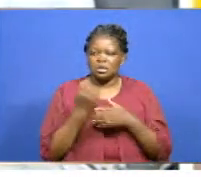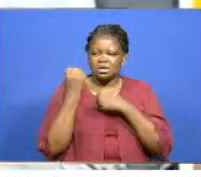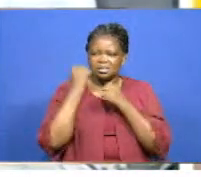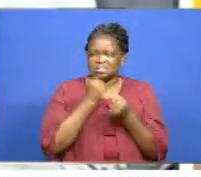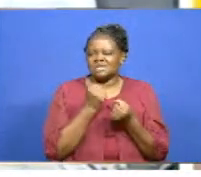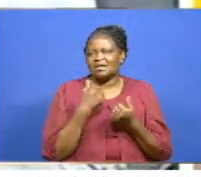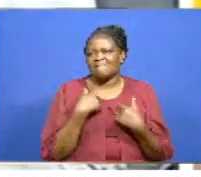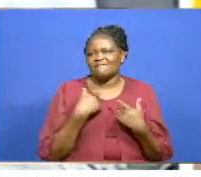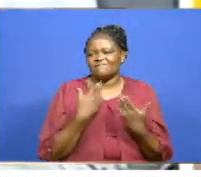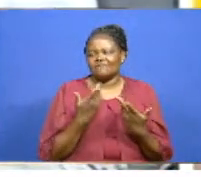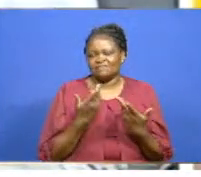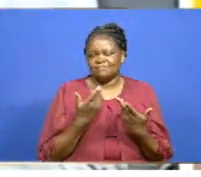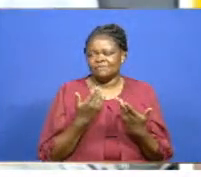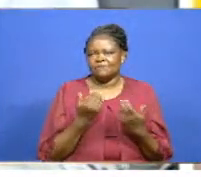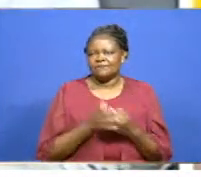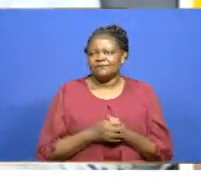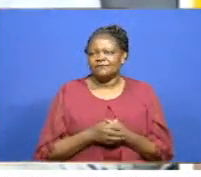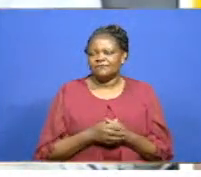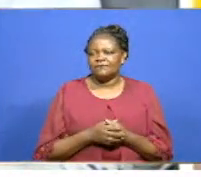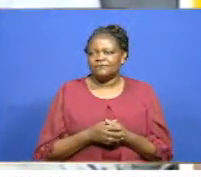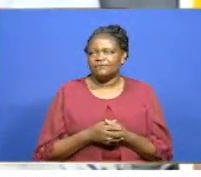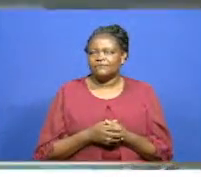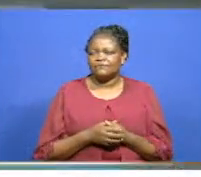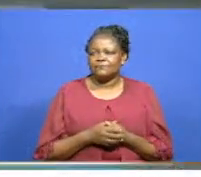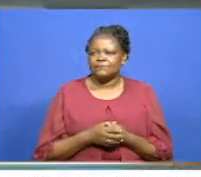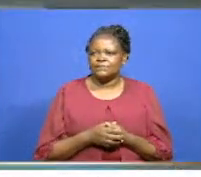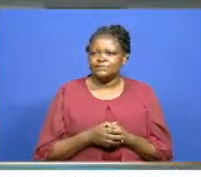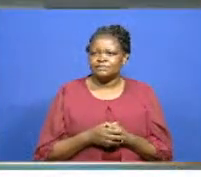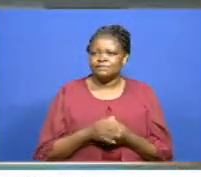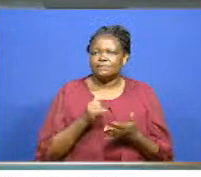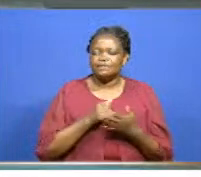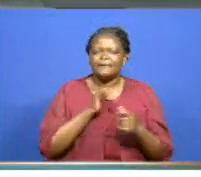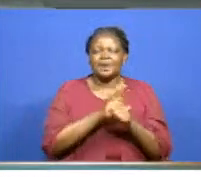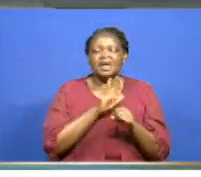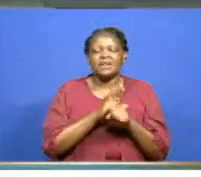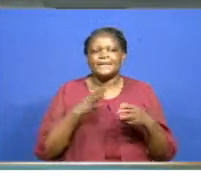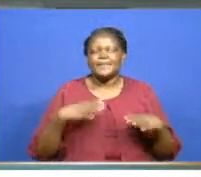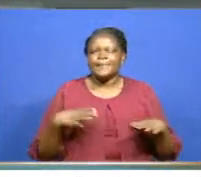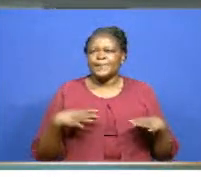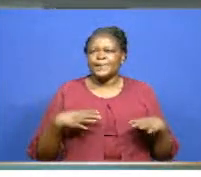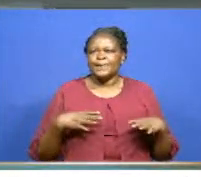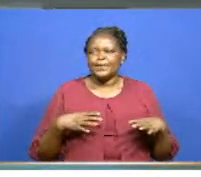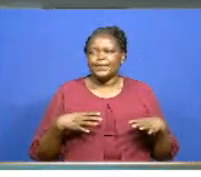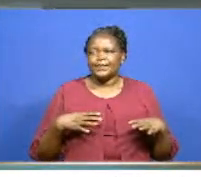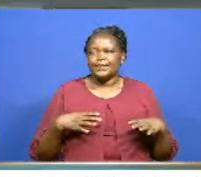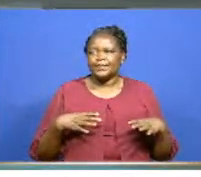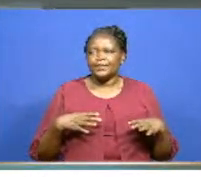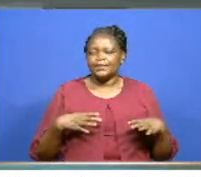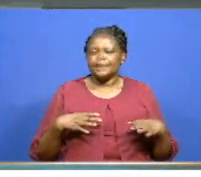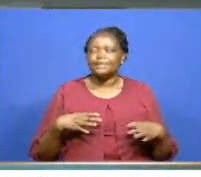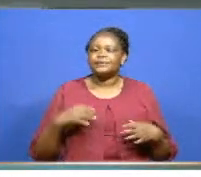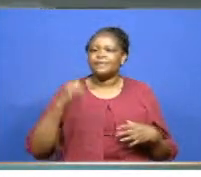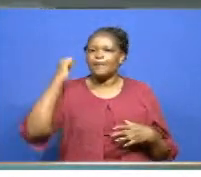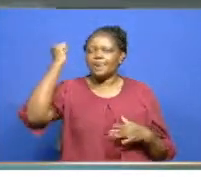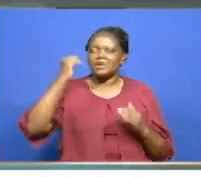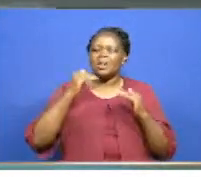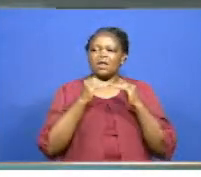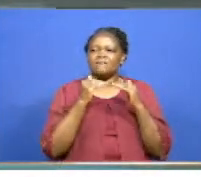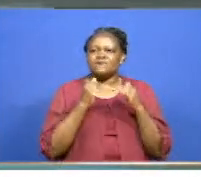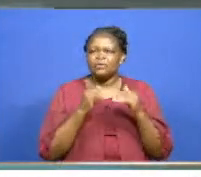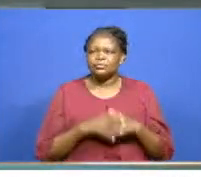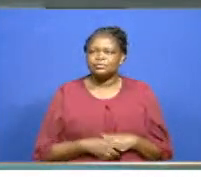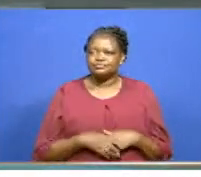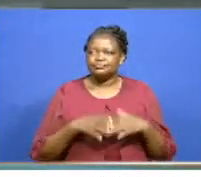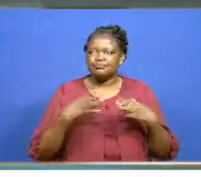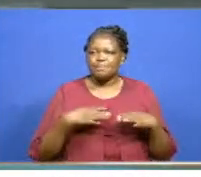people. It is sort of touching on so many people, especially at the political level. And